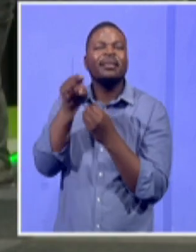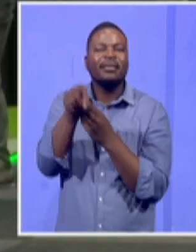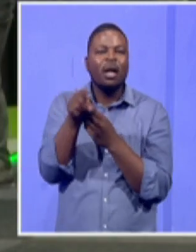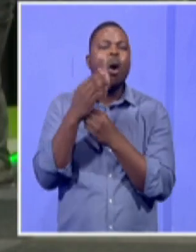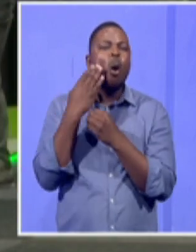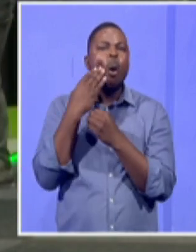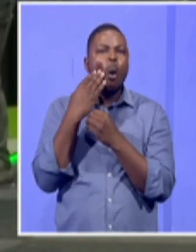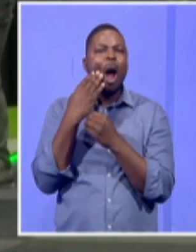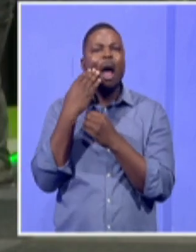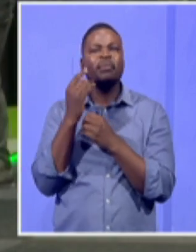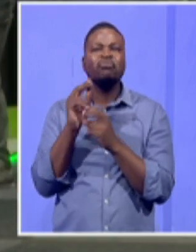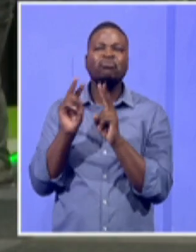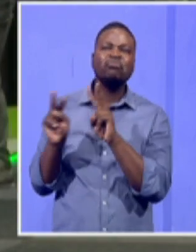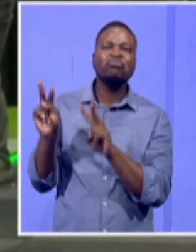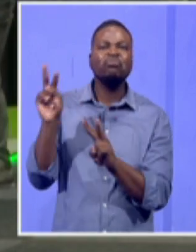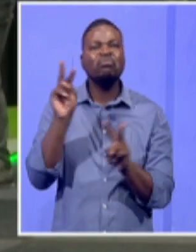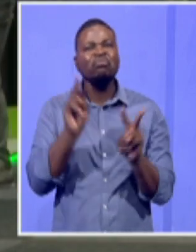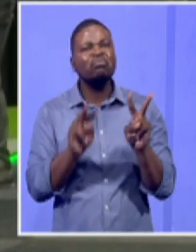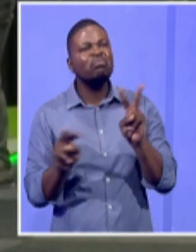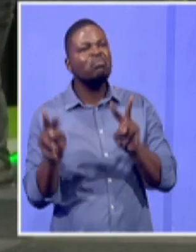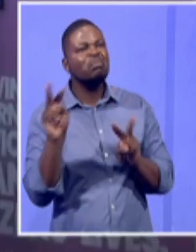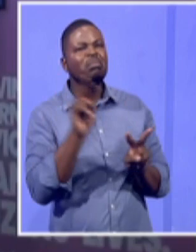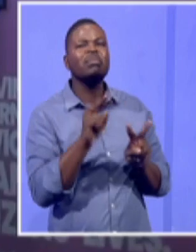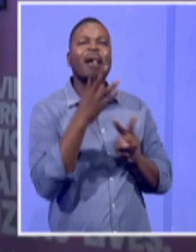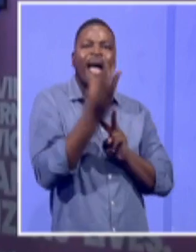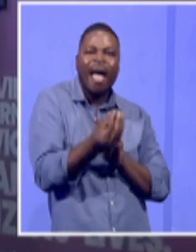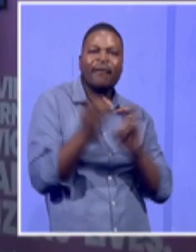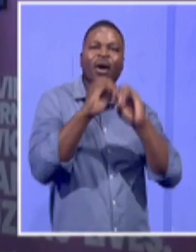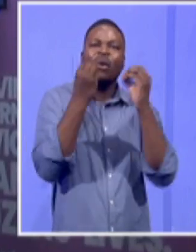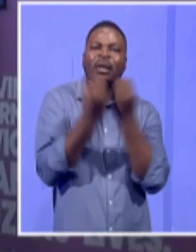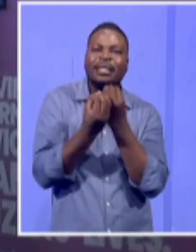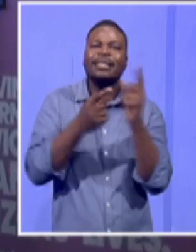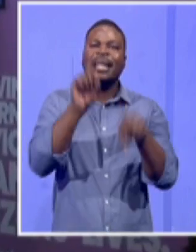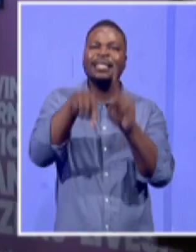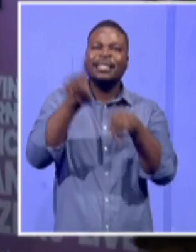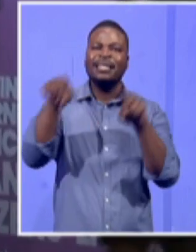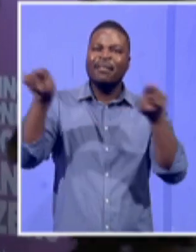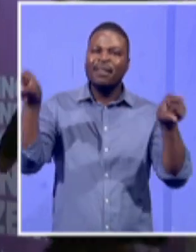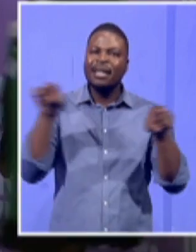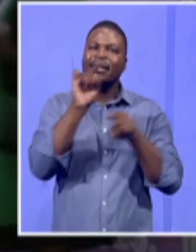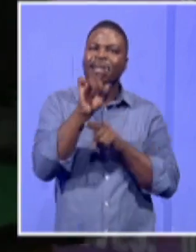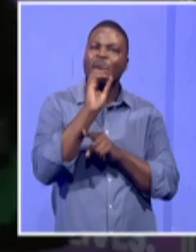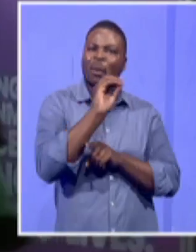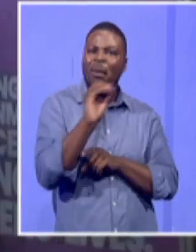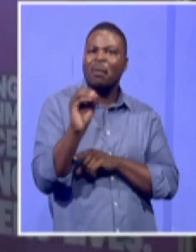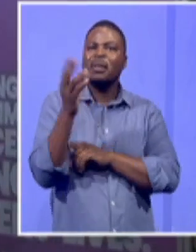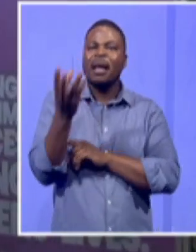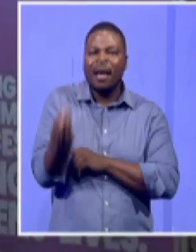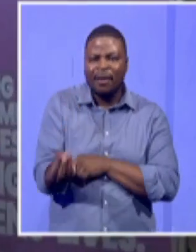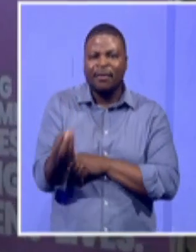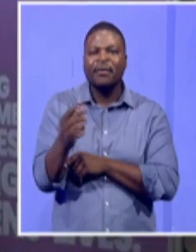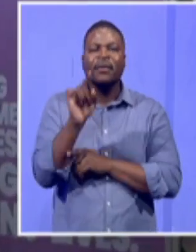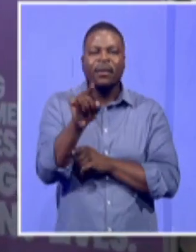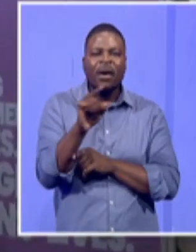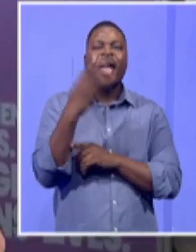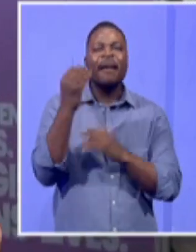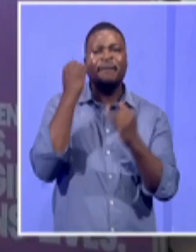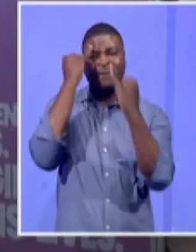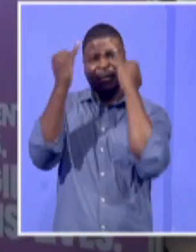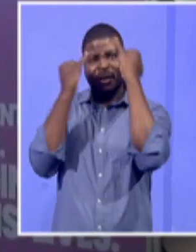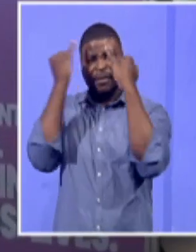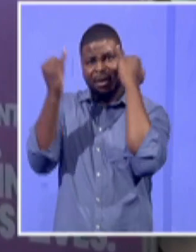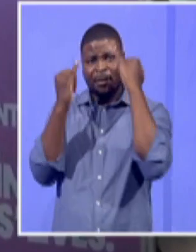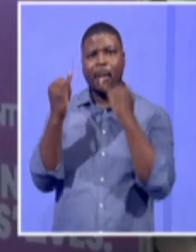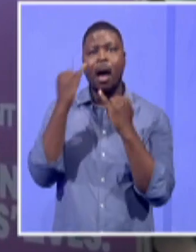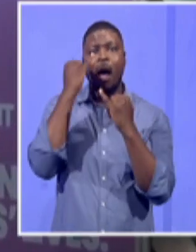around, it's a mix of different things. You've got organizations that, for instance, are creating innovative ideas to deal with copper